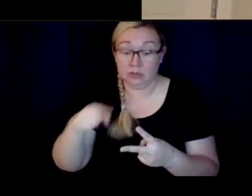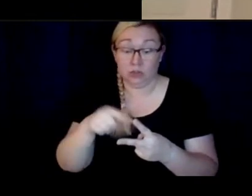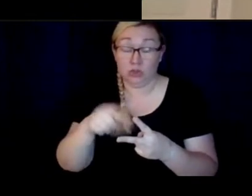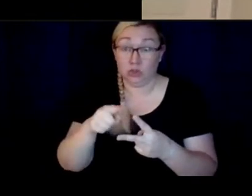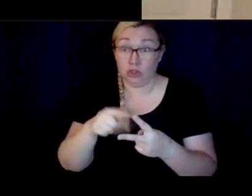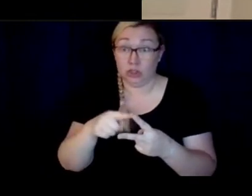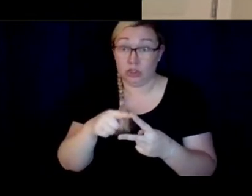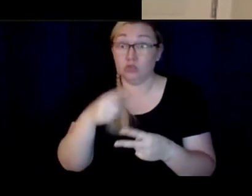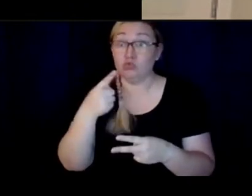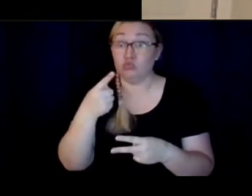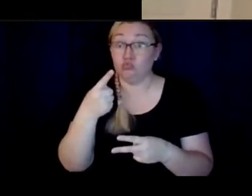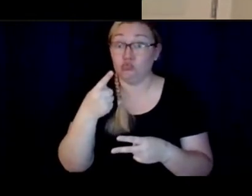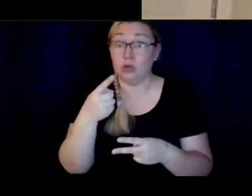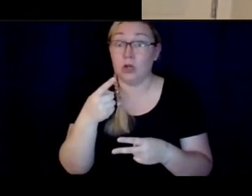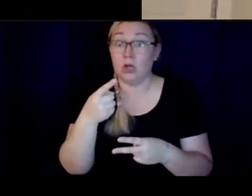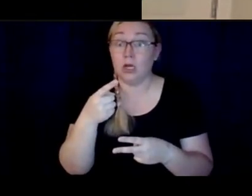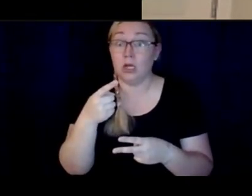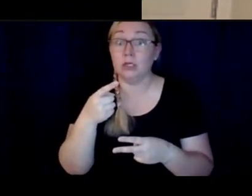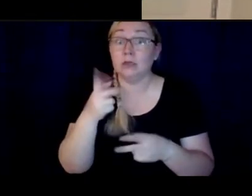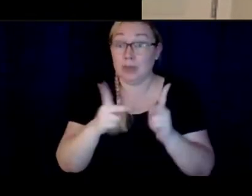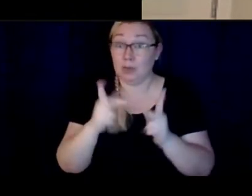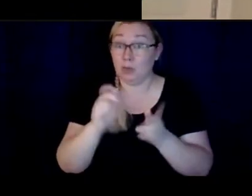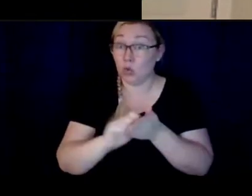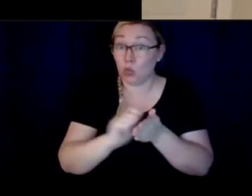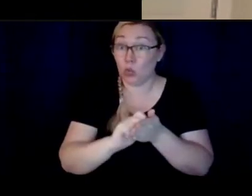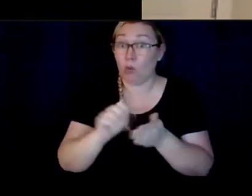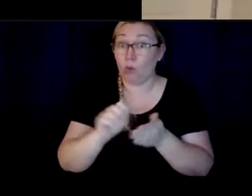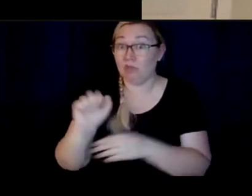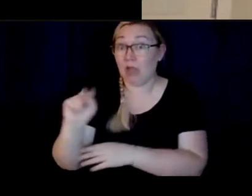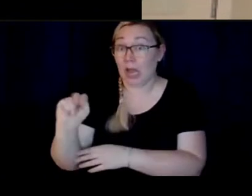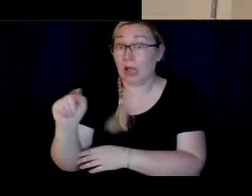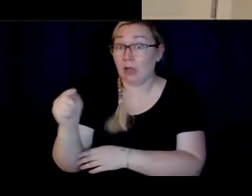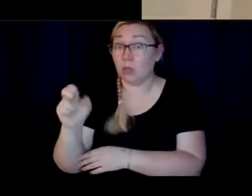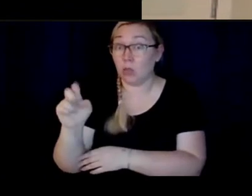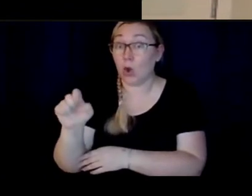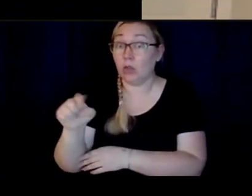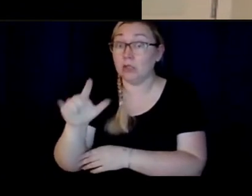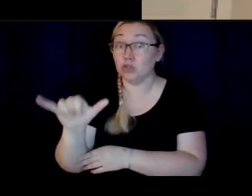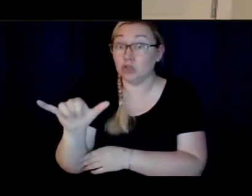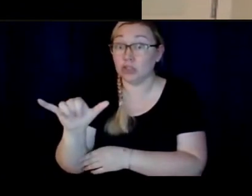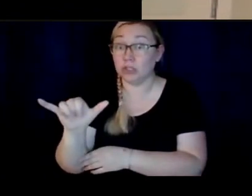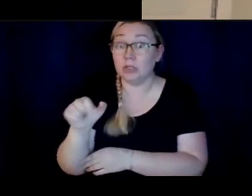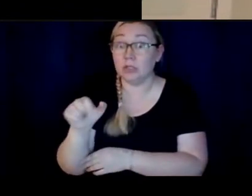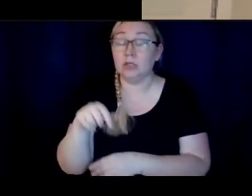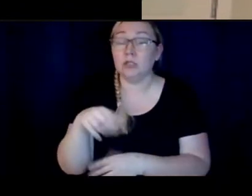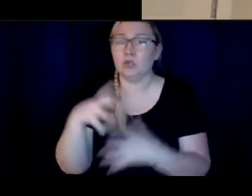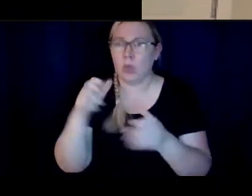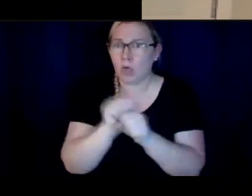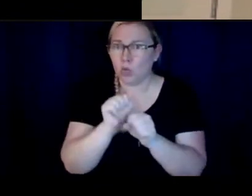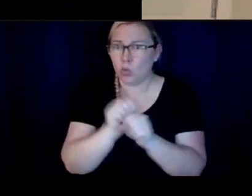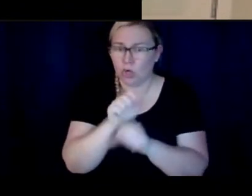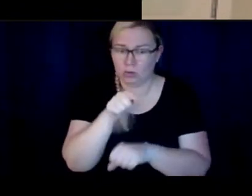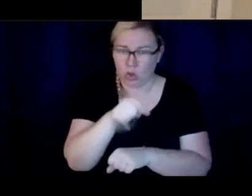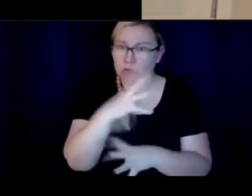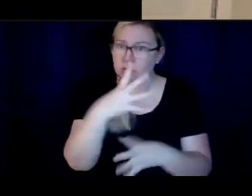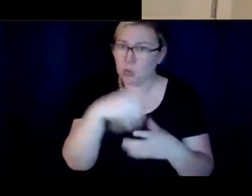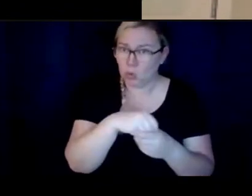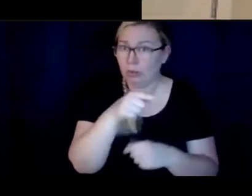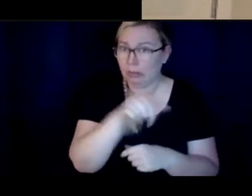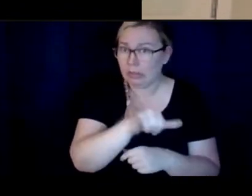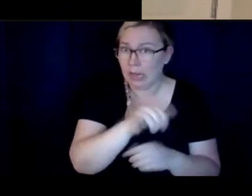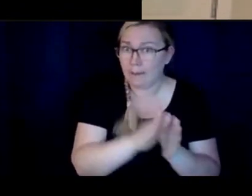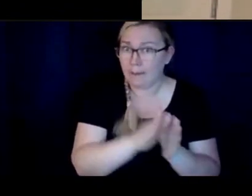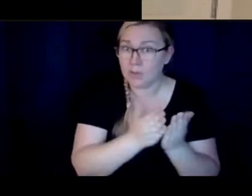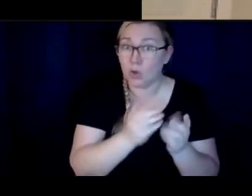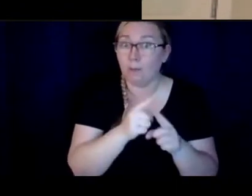contributors to my anthology. So you can find out more about Leah's work there, but also look